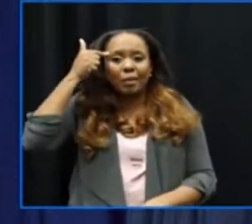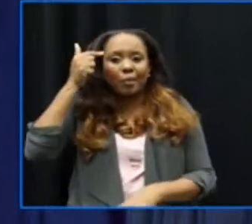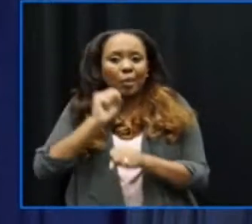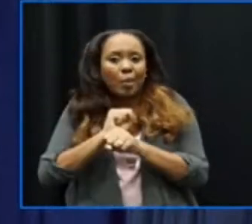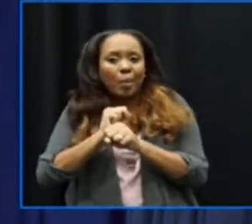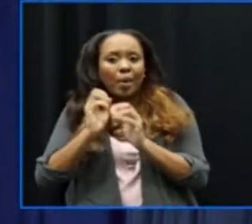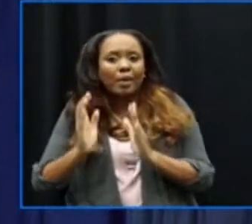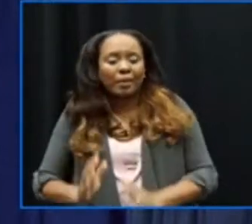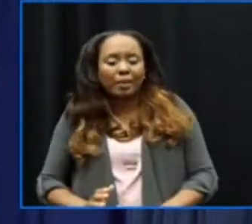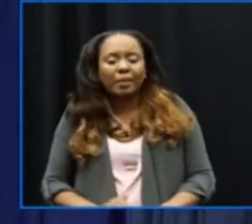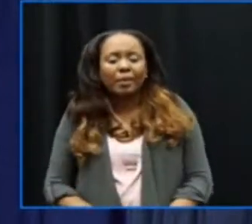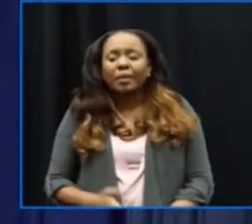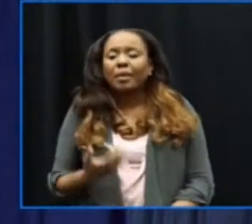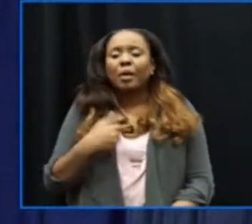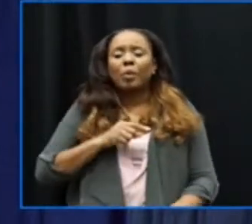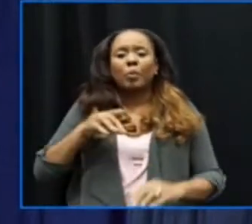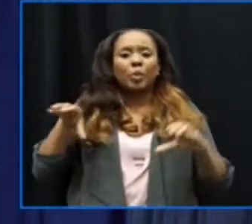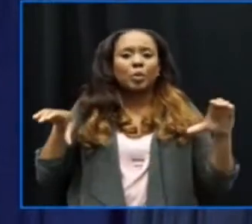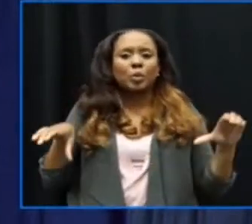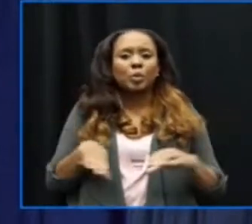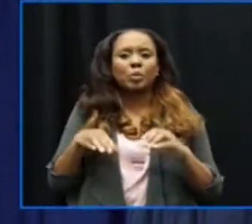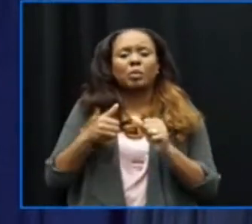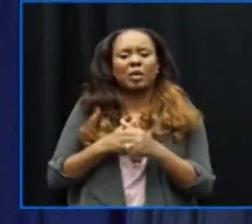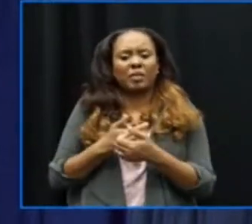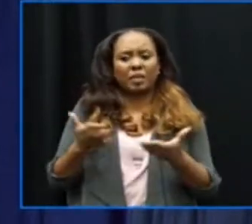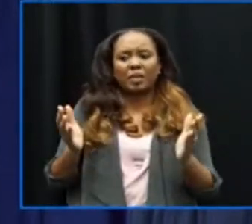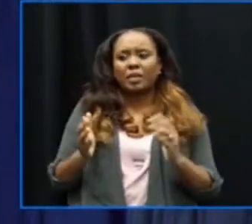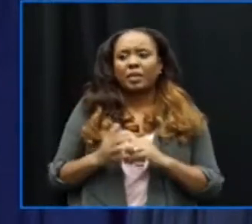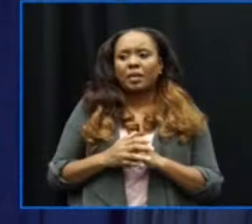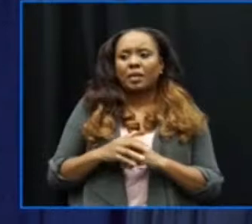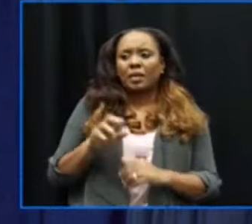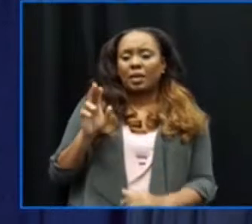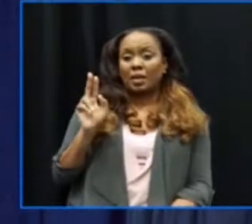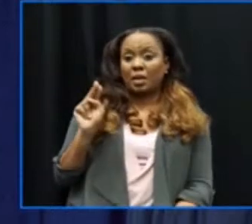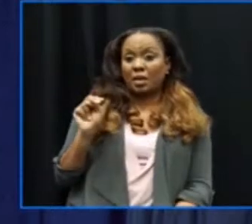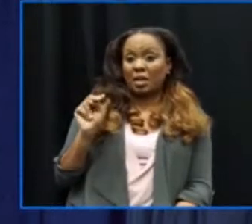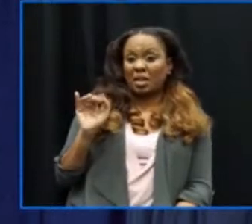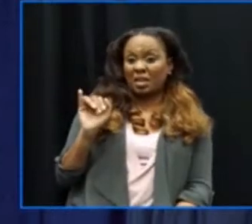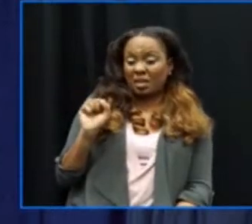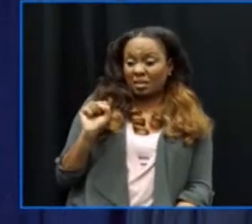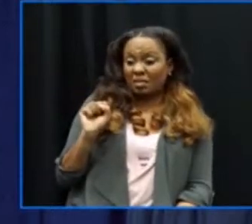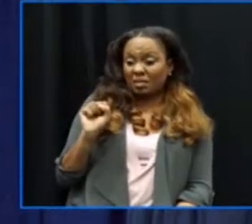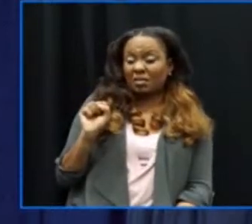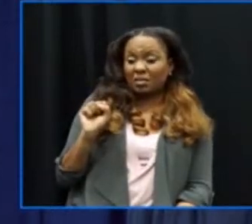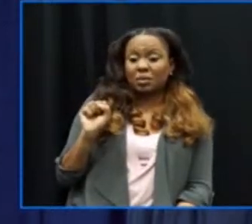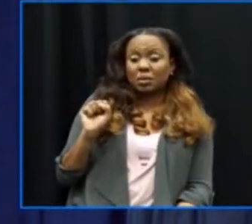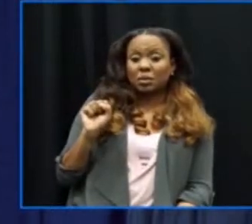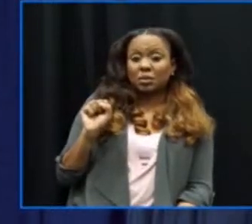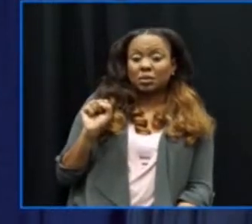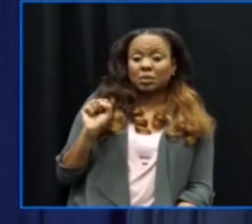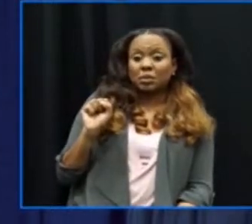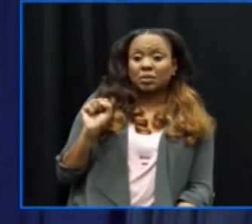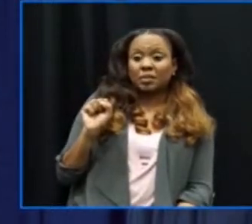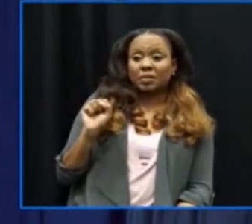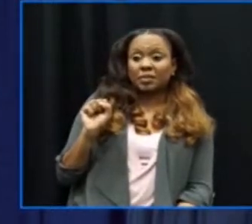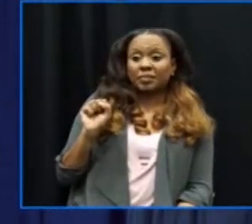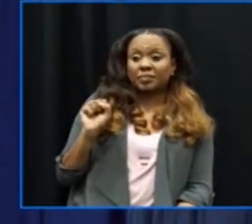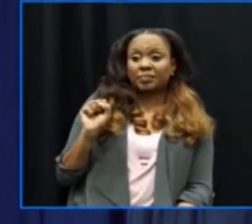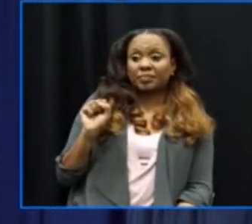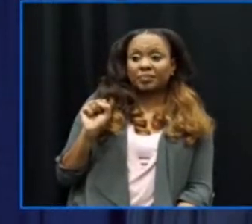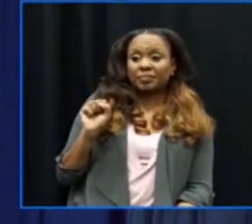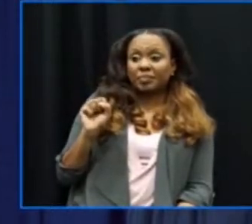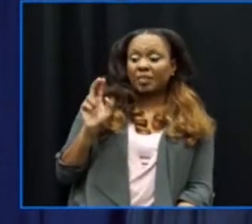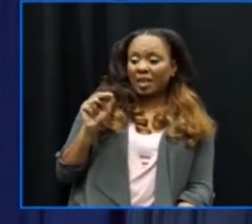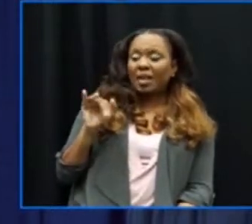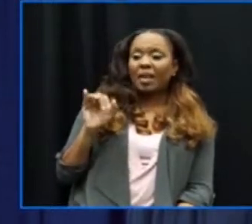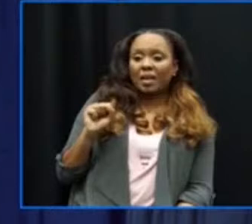because the NIS scheme is so intertwined in the life, the quality of life,